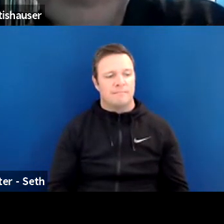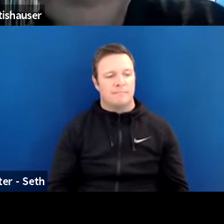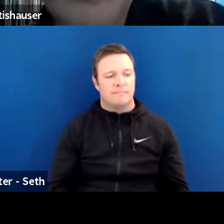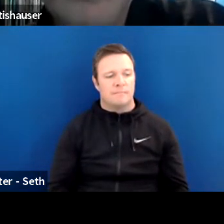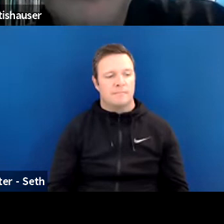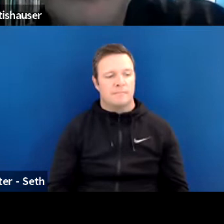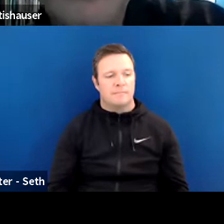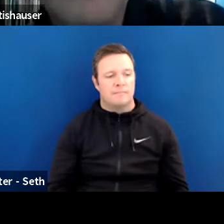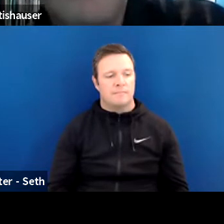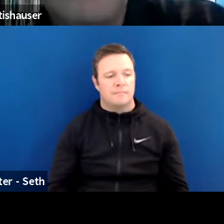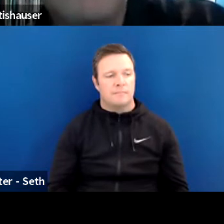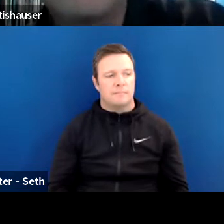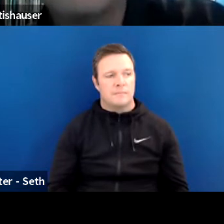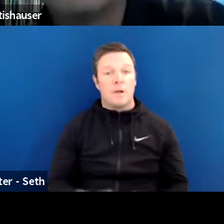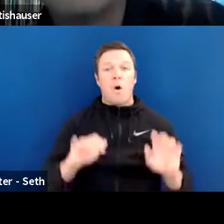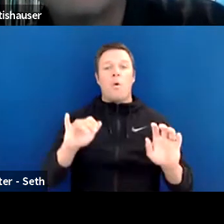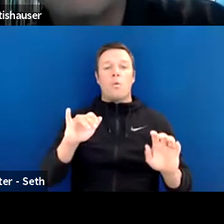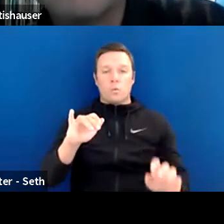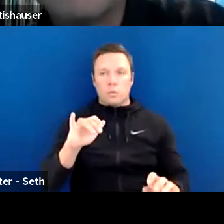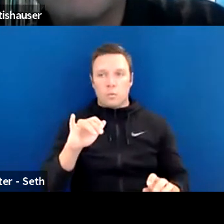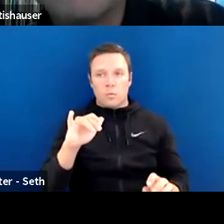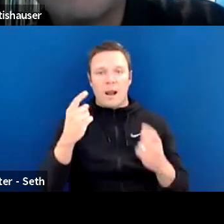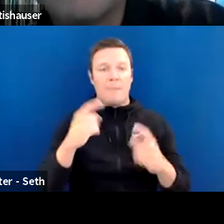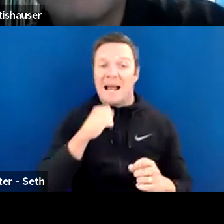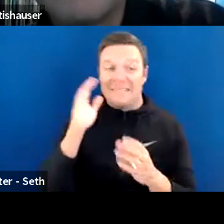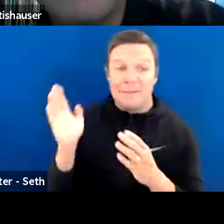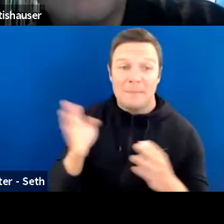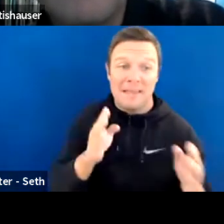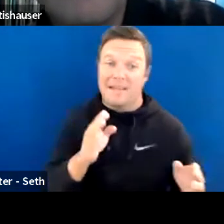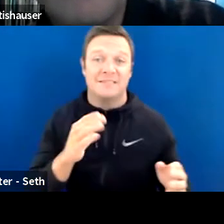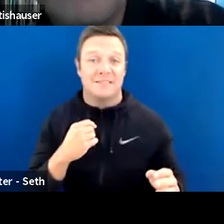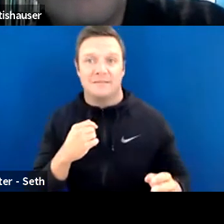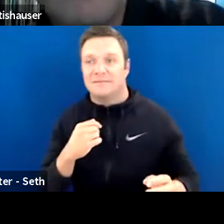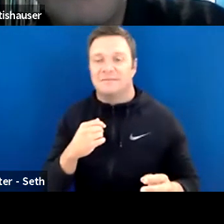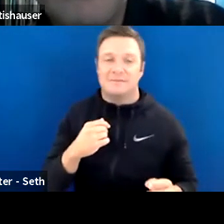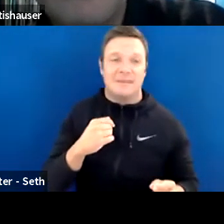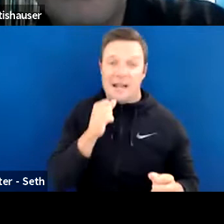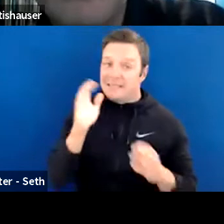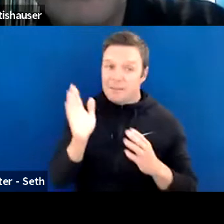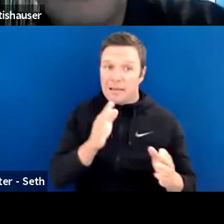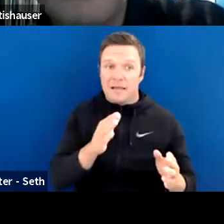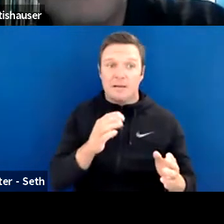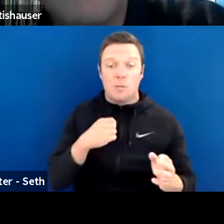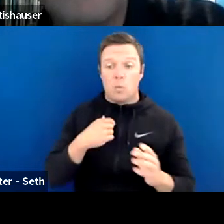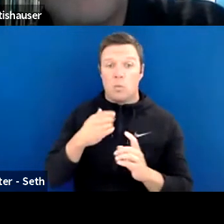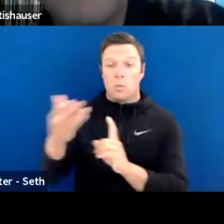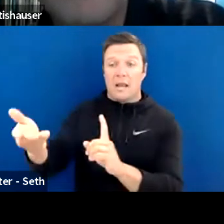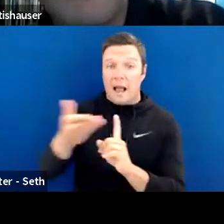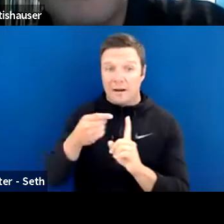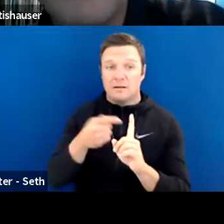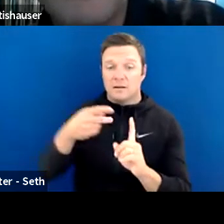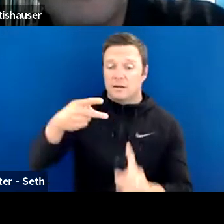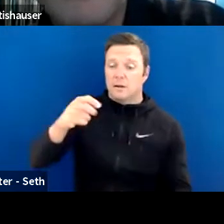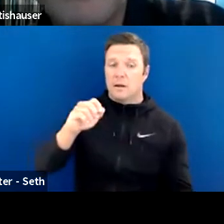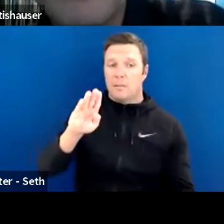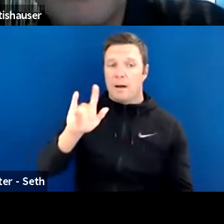It just happened. I did not plan this. I must have done something good in my life to deserve this. We hired this guy, Pablo Garibay